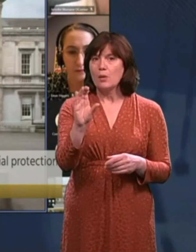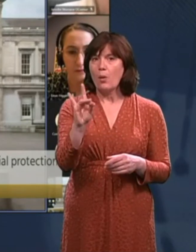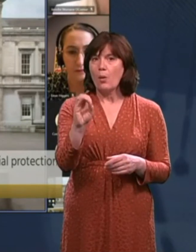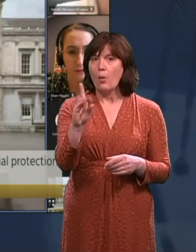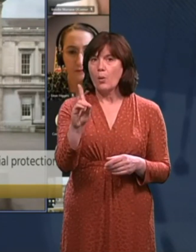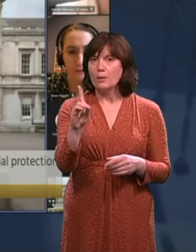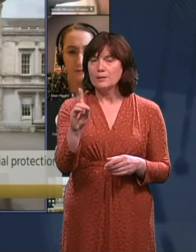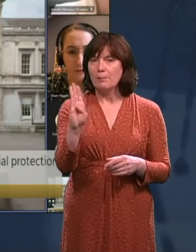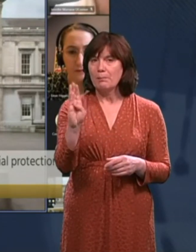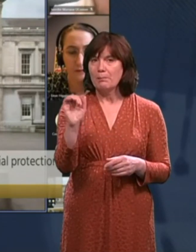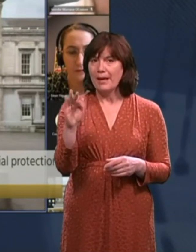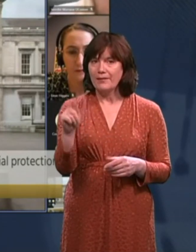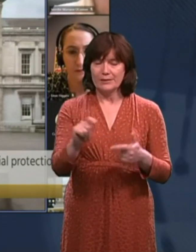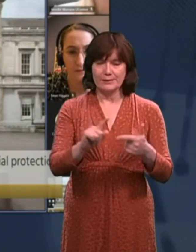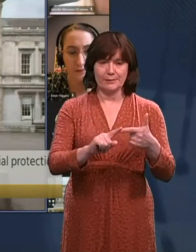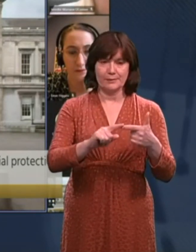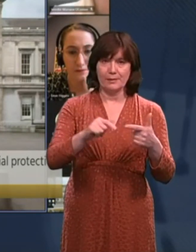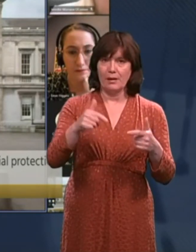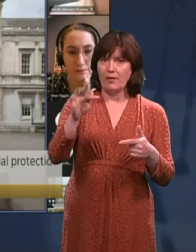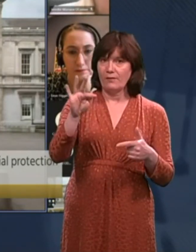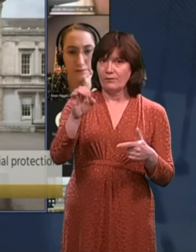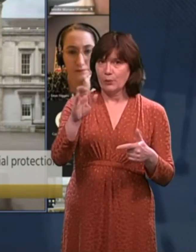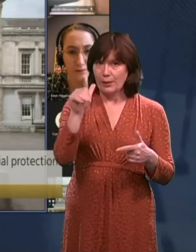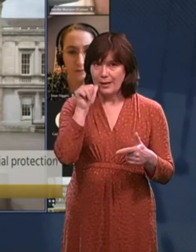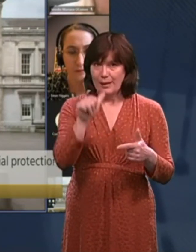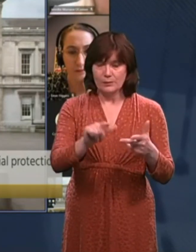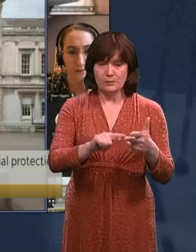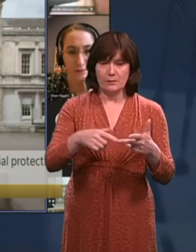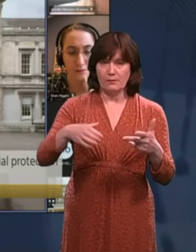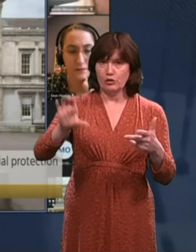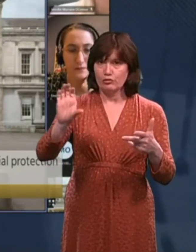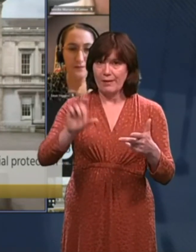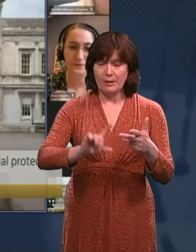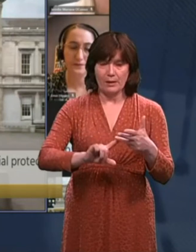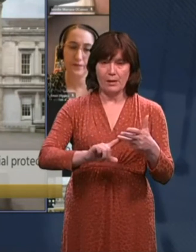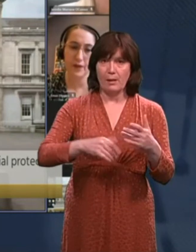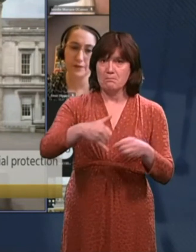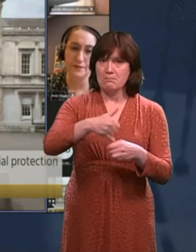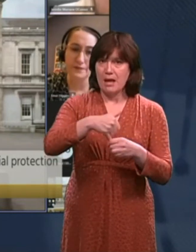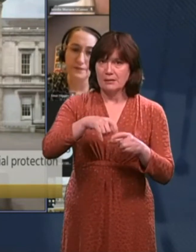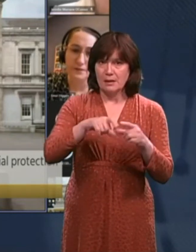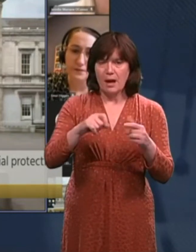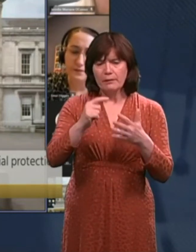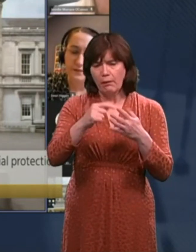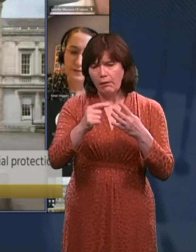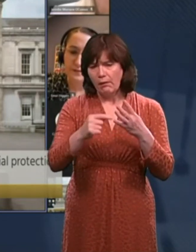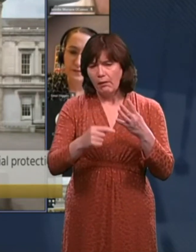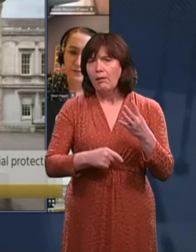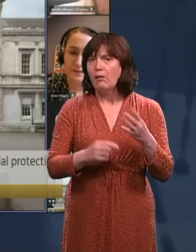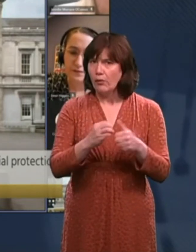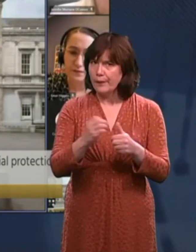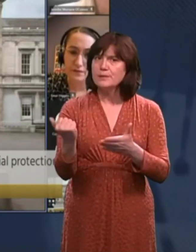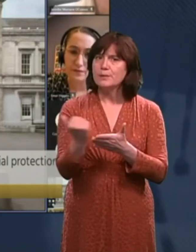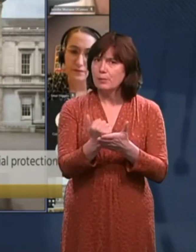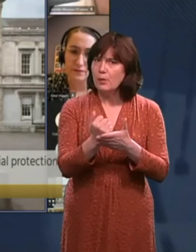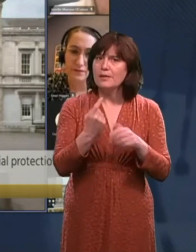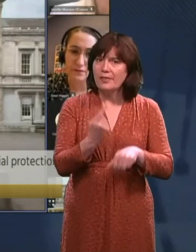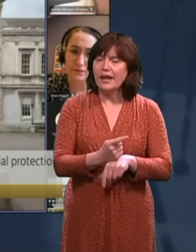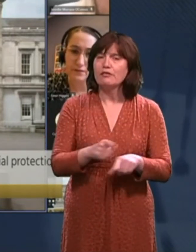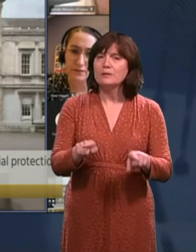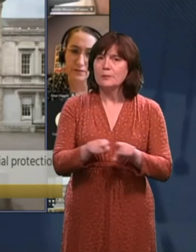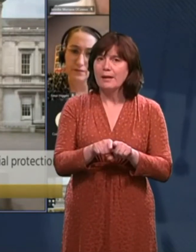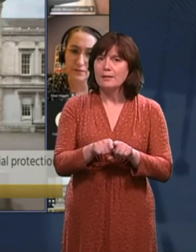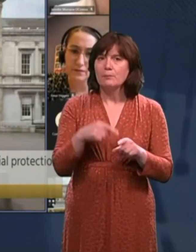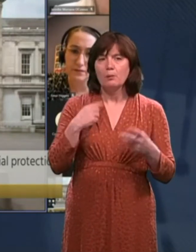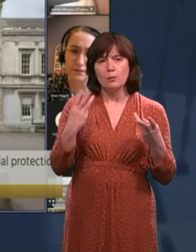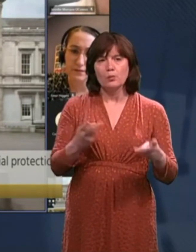fuel allowance. For others, they get the free travel, and then, of course, there's the medical card. So there's a number of other supports out there, but we want